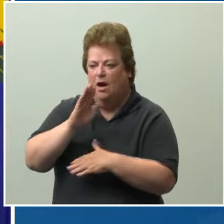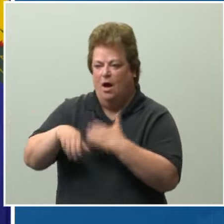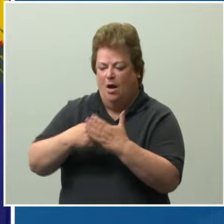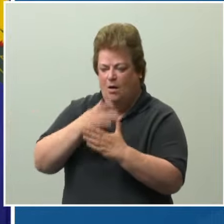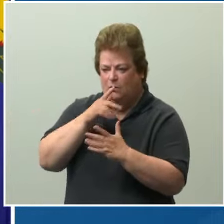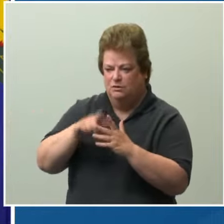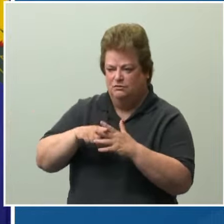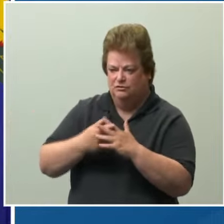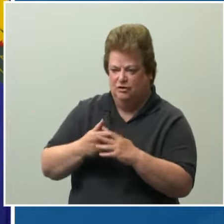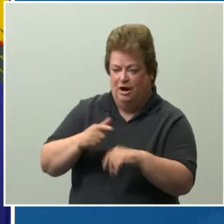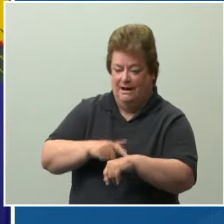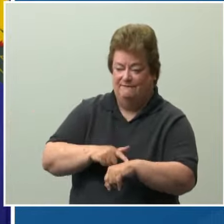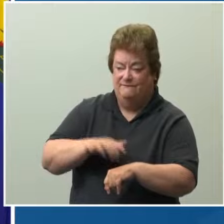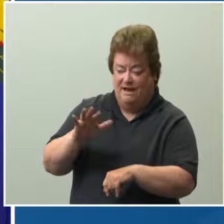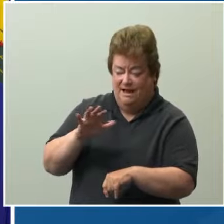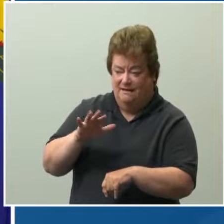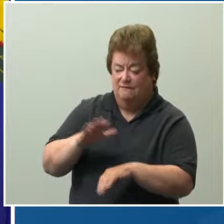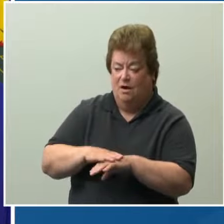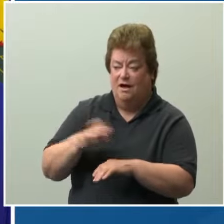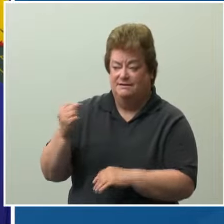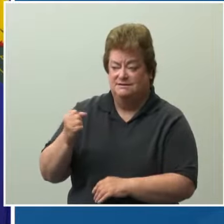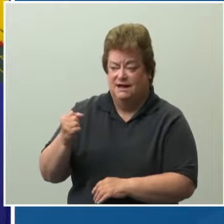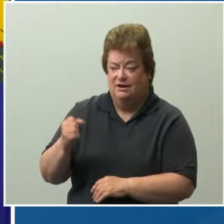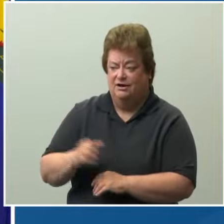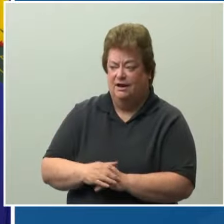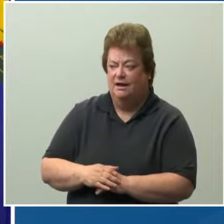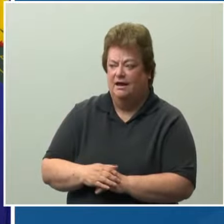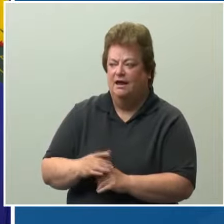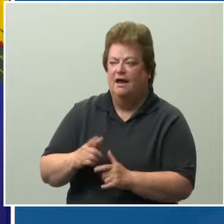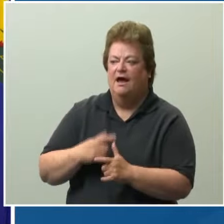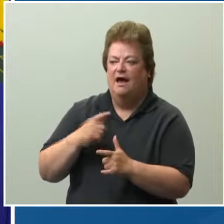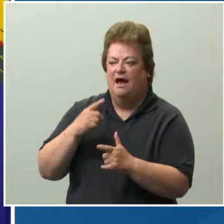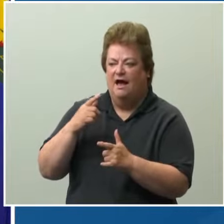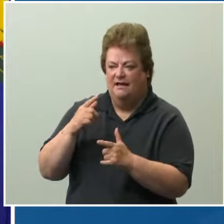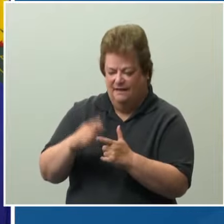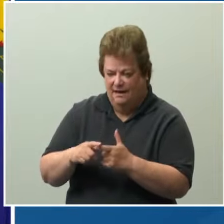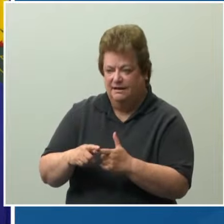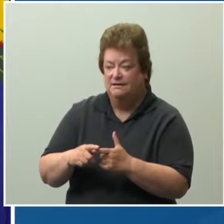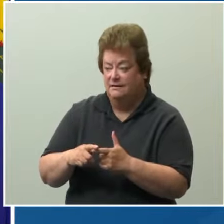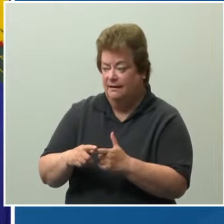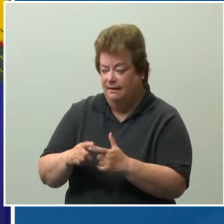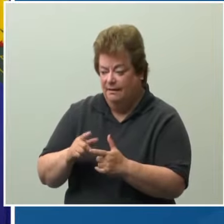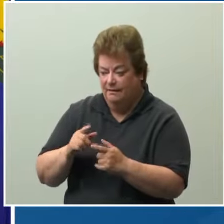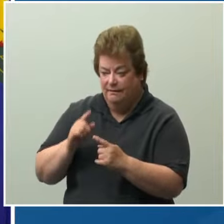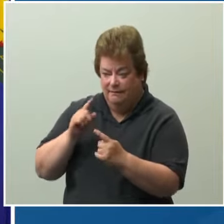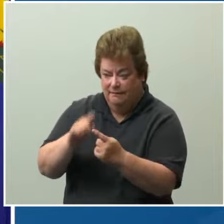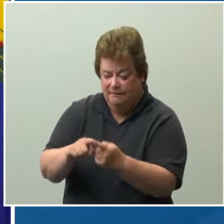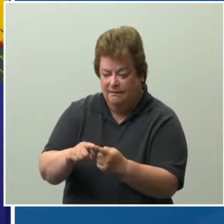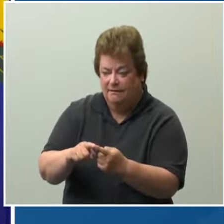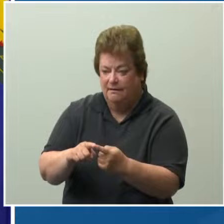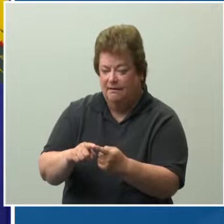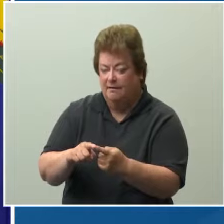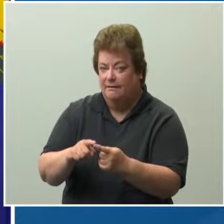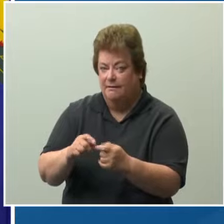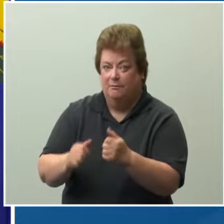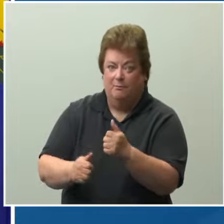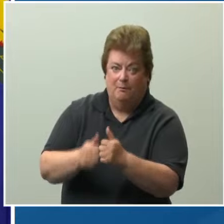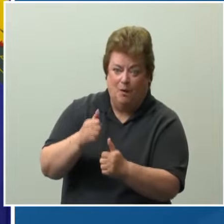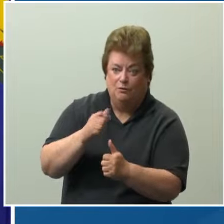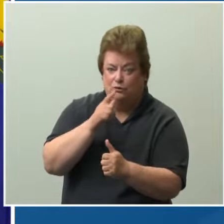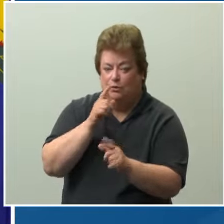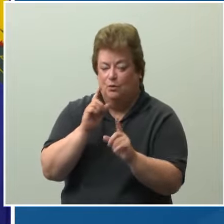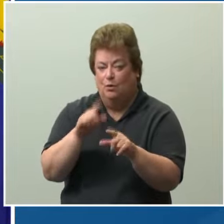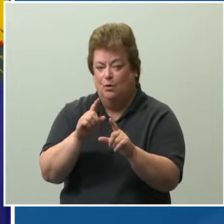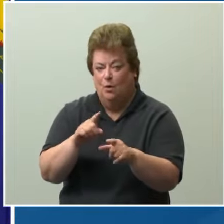5 p.m. on Saturday and basically go until the concert goers are all, or mostly towards